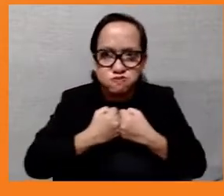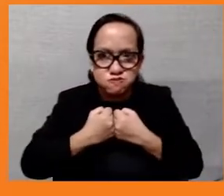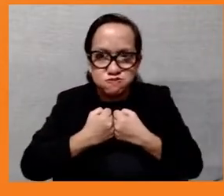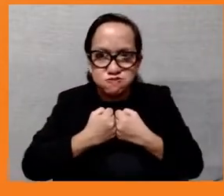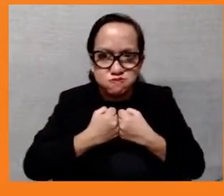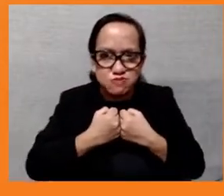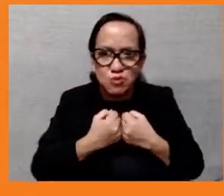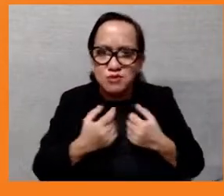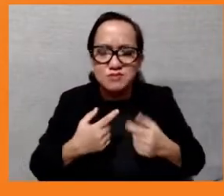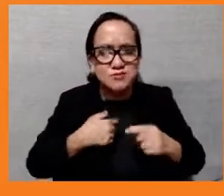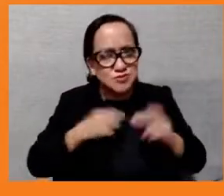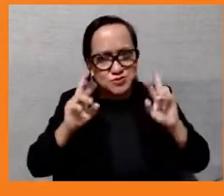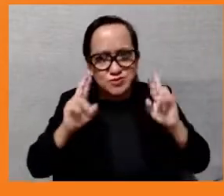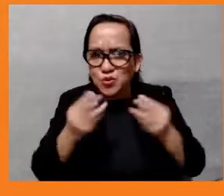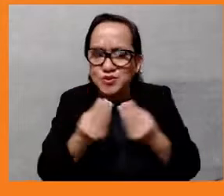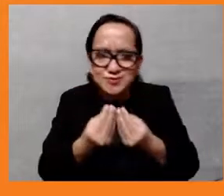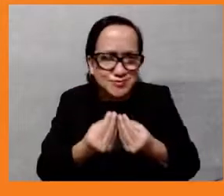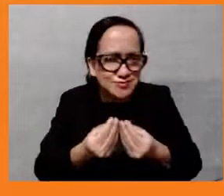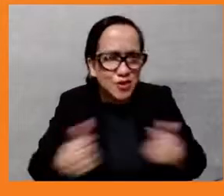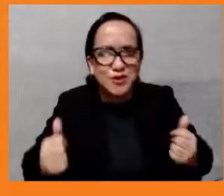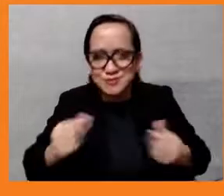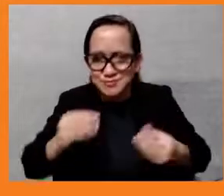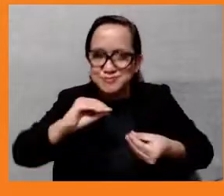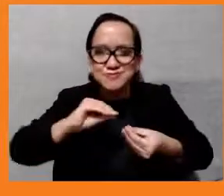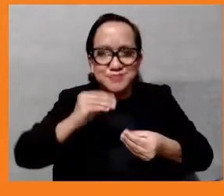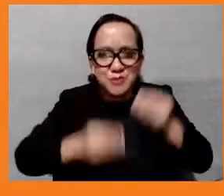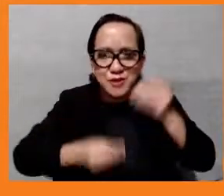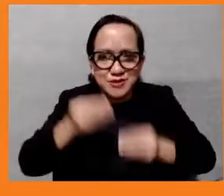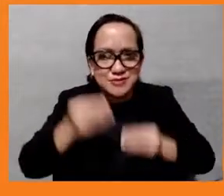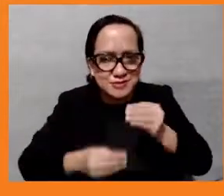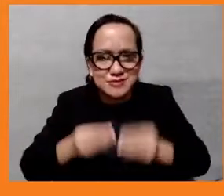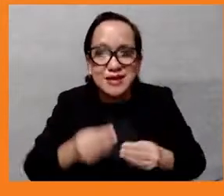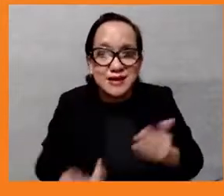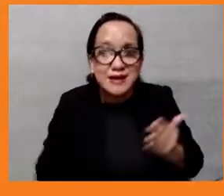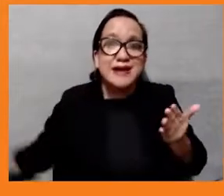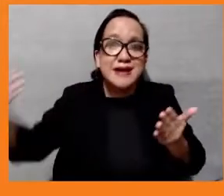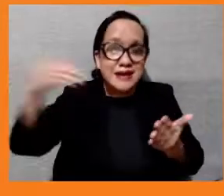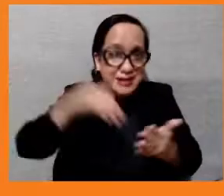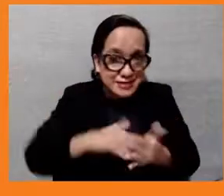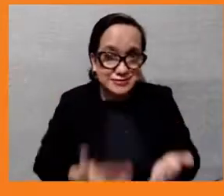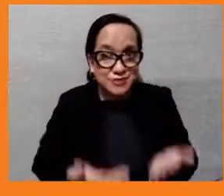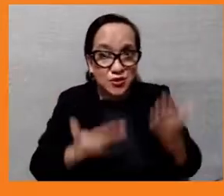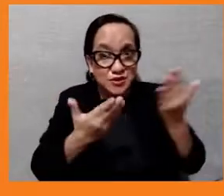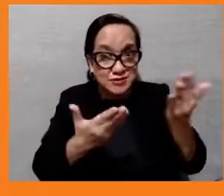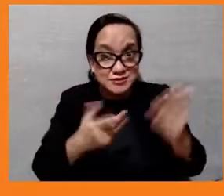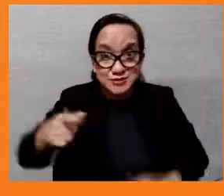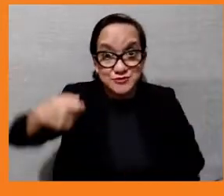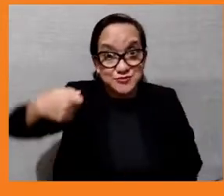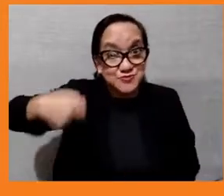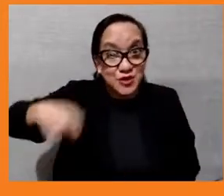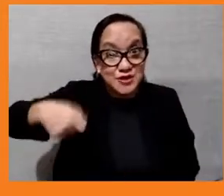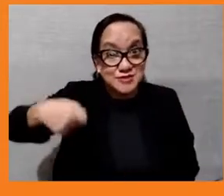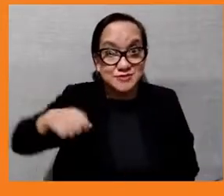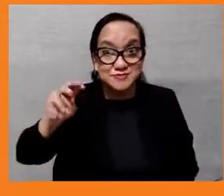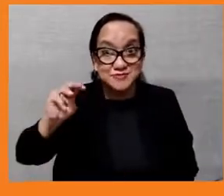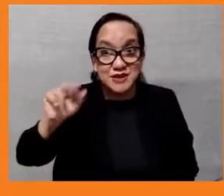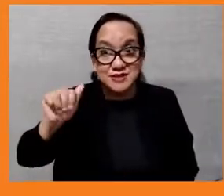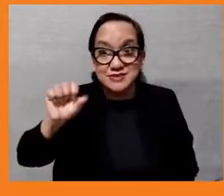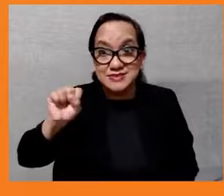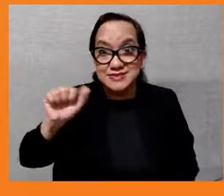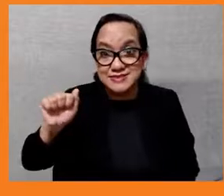is situated 150 kilometers west of Kathmandu on Sechi River near Damauli of Tanaho District in Gandaki